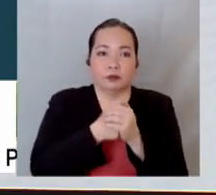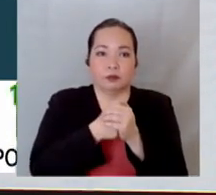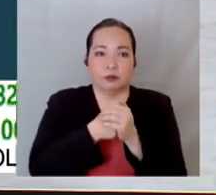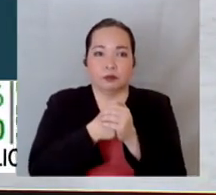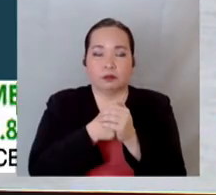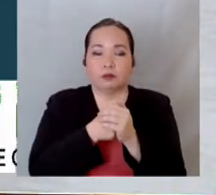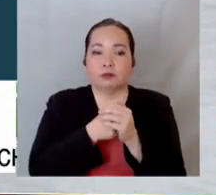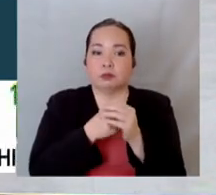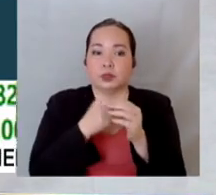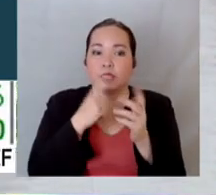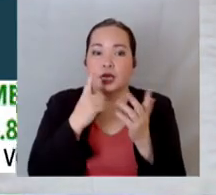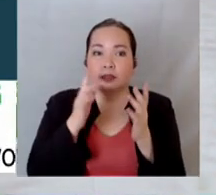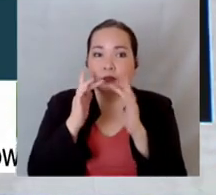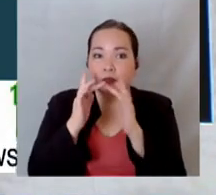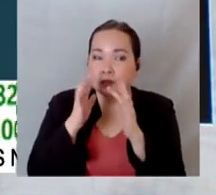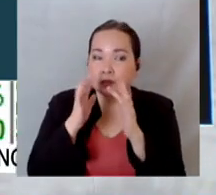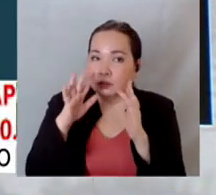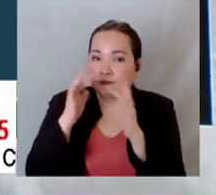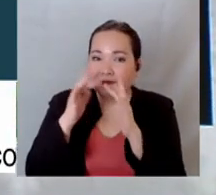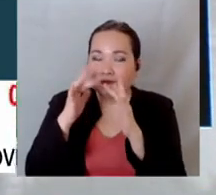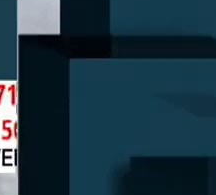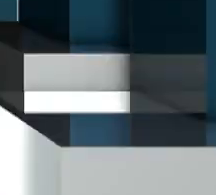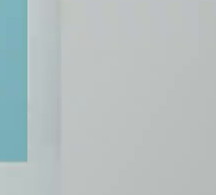the basis for their final list of candidates.